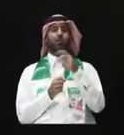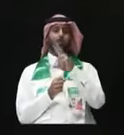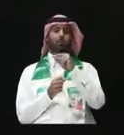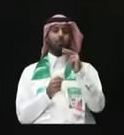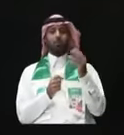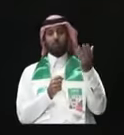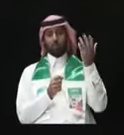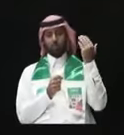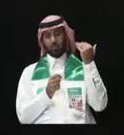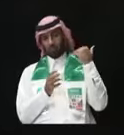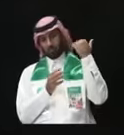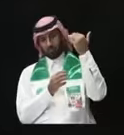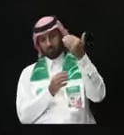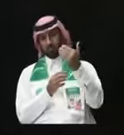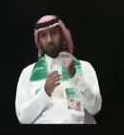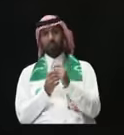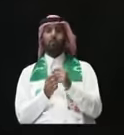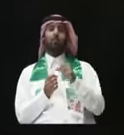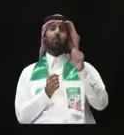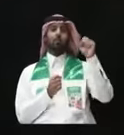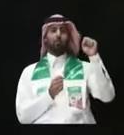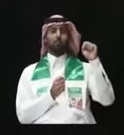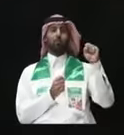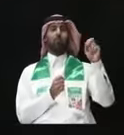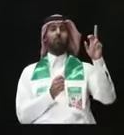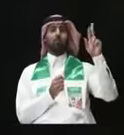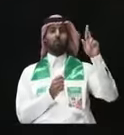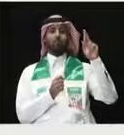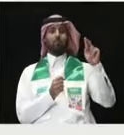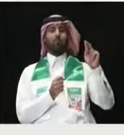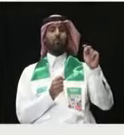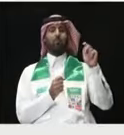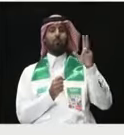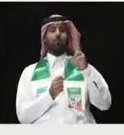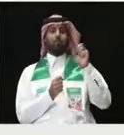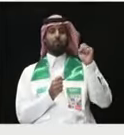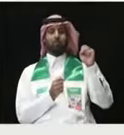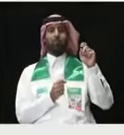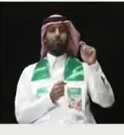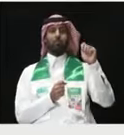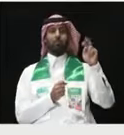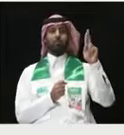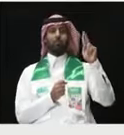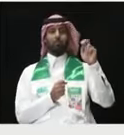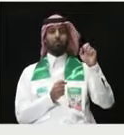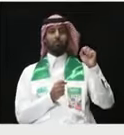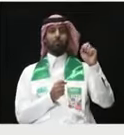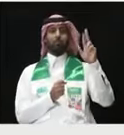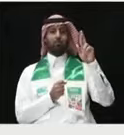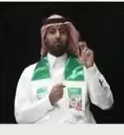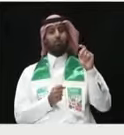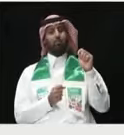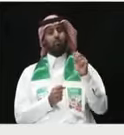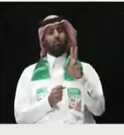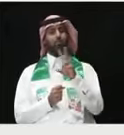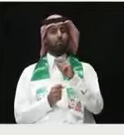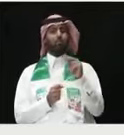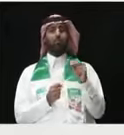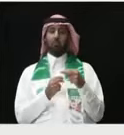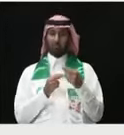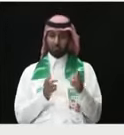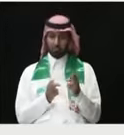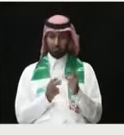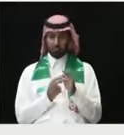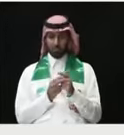yesterday. The word started. This is a verb. You all know that this is a verb. Whenever